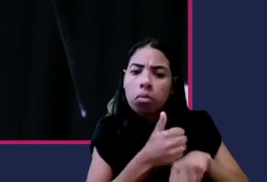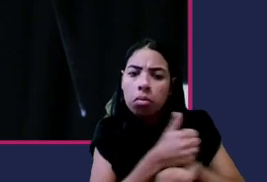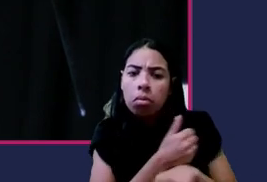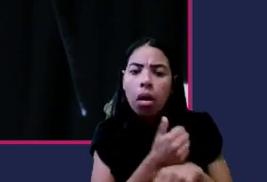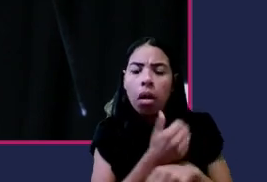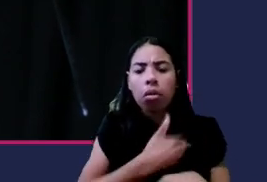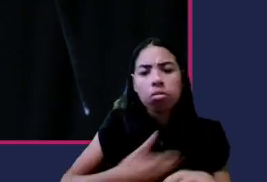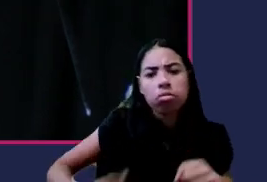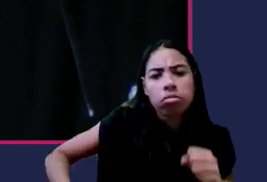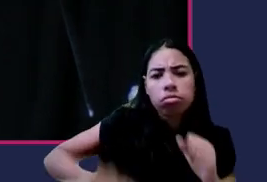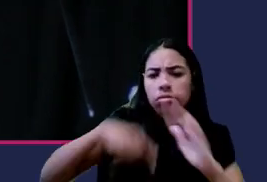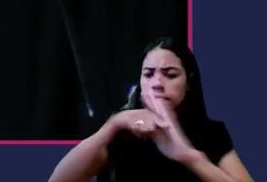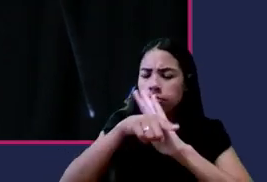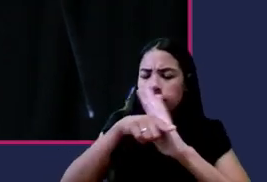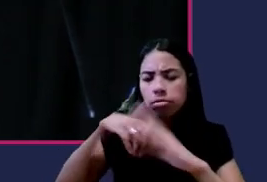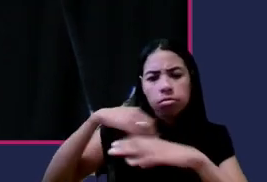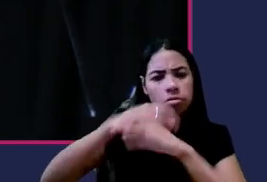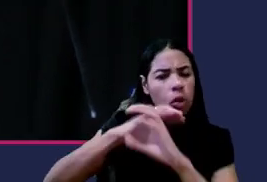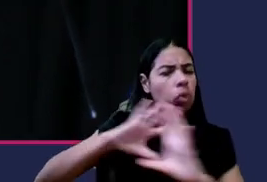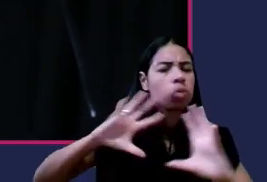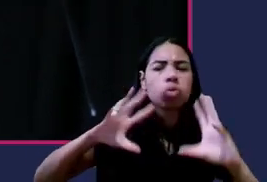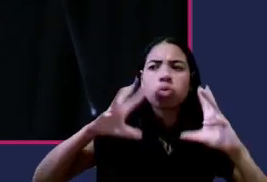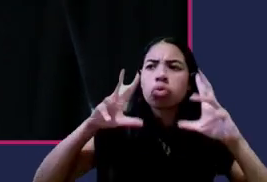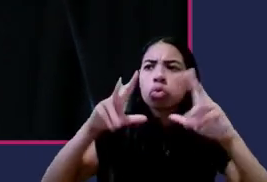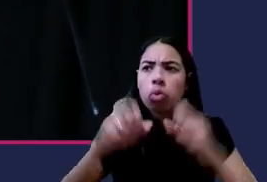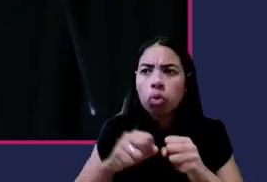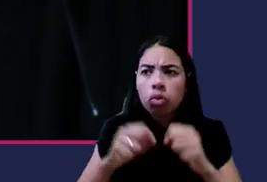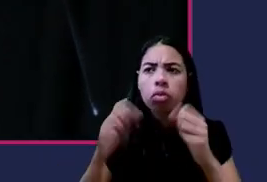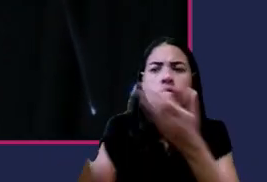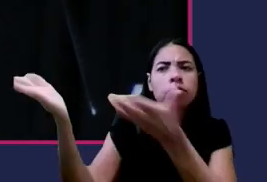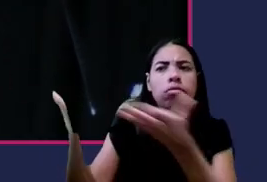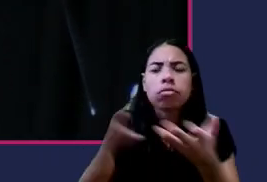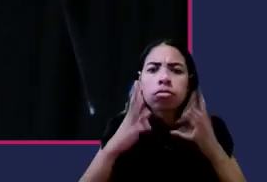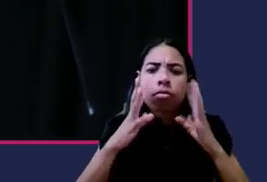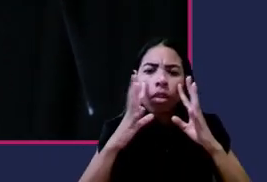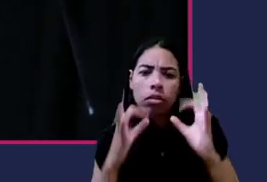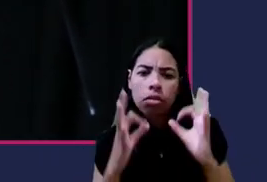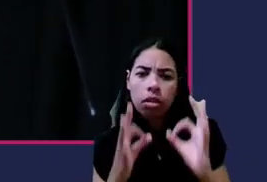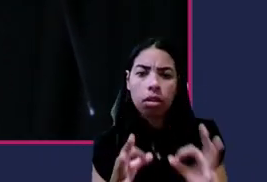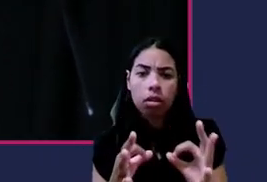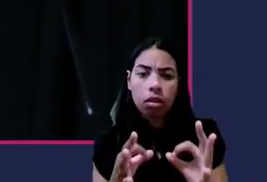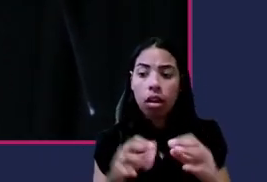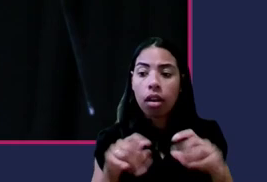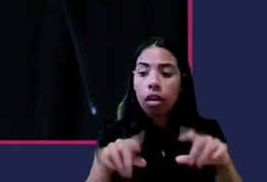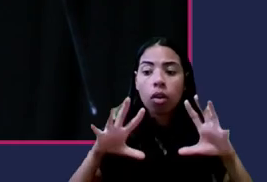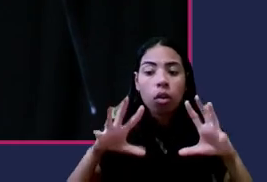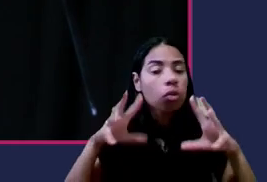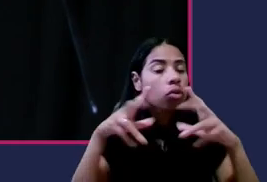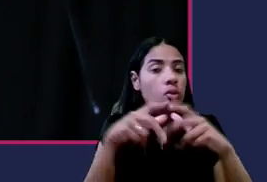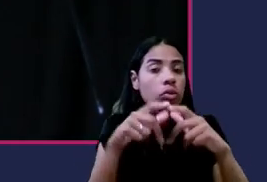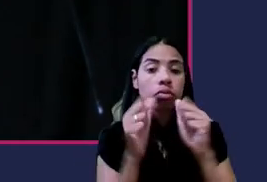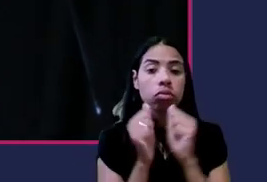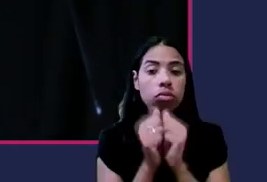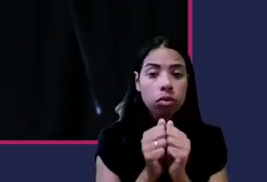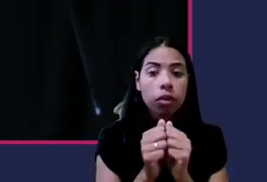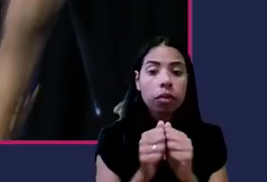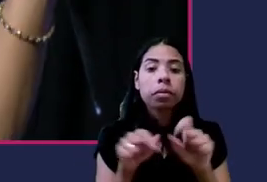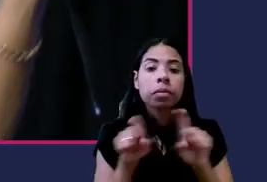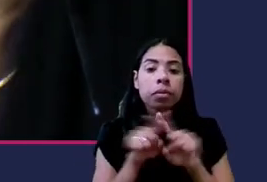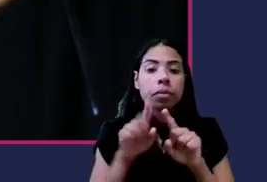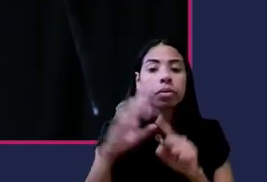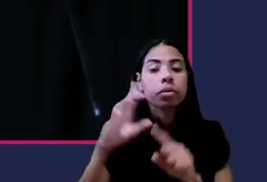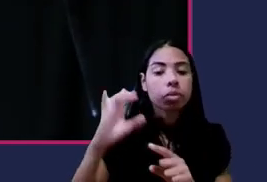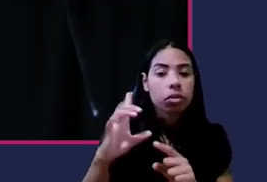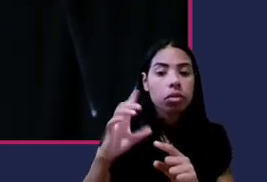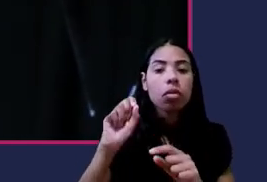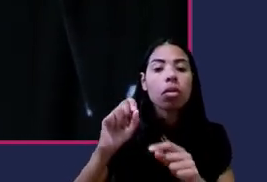researcher, everyone involved in the chain. This event is made by and for